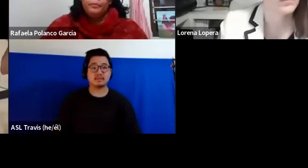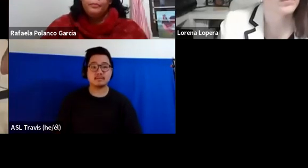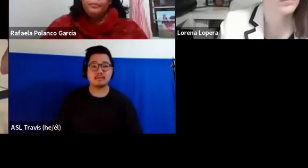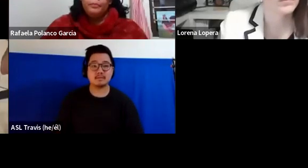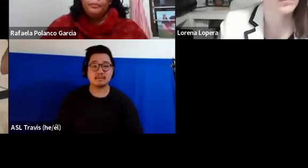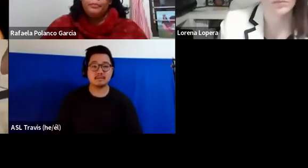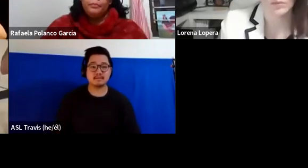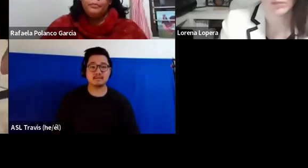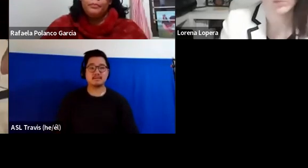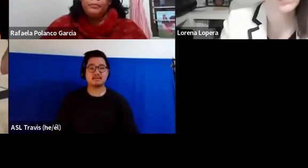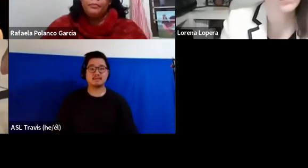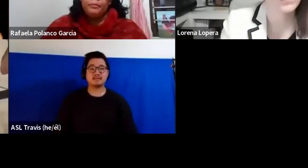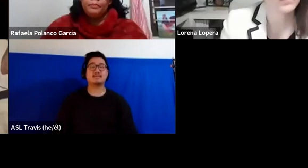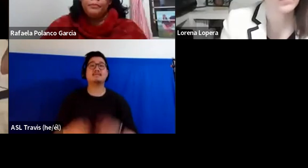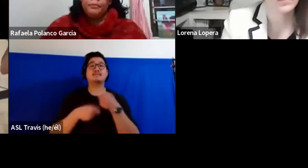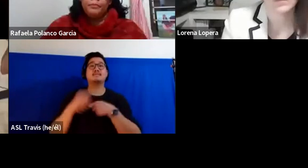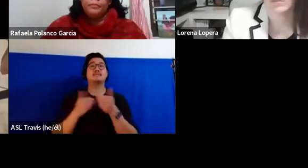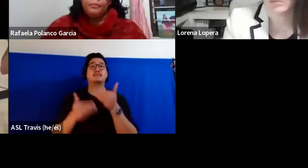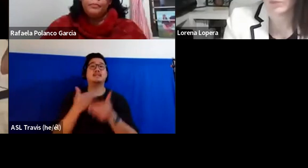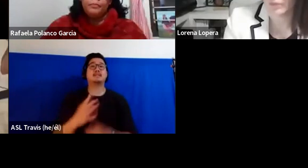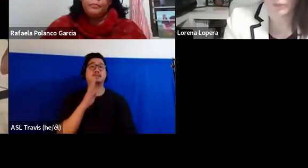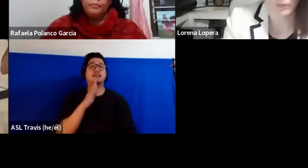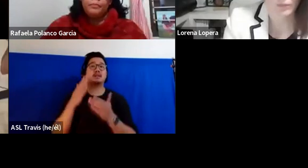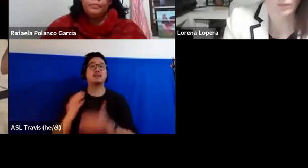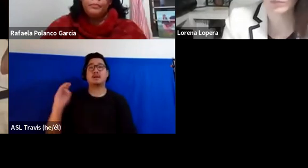our next speaker is margaret day